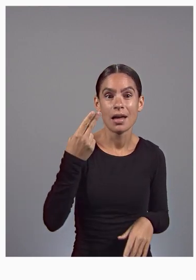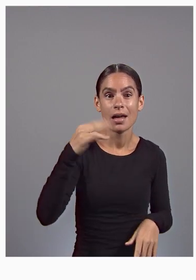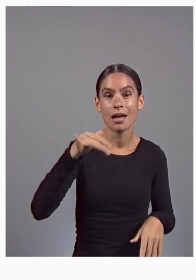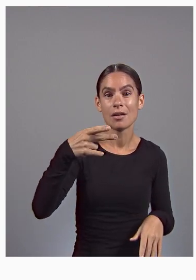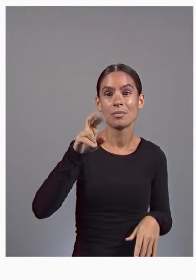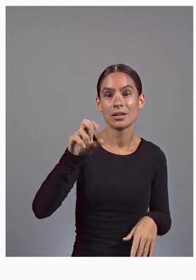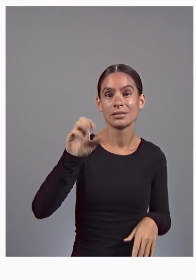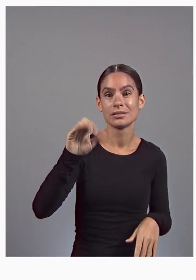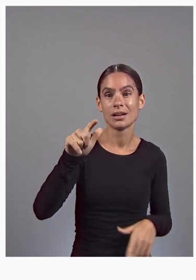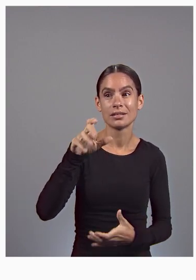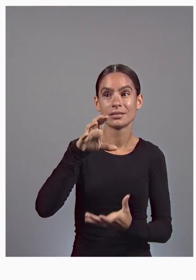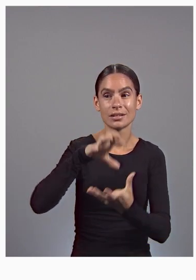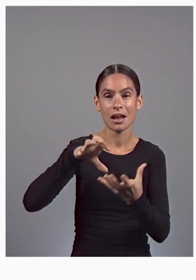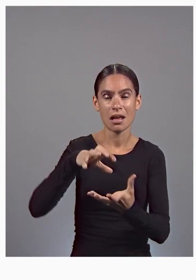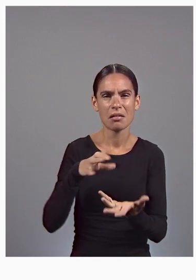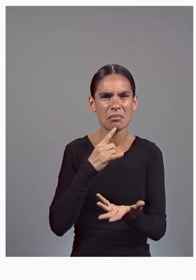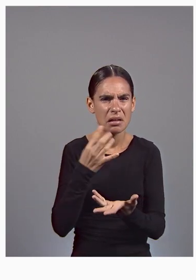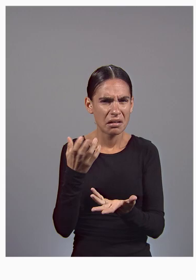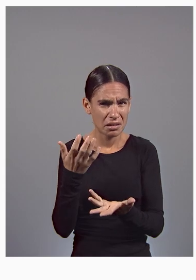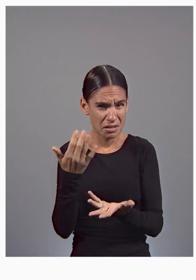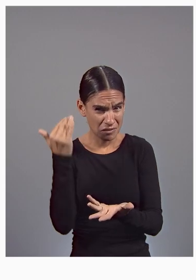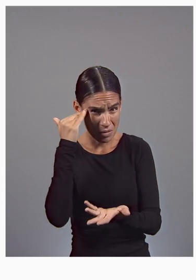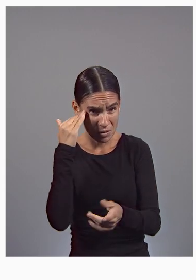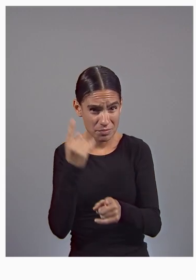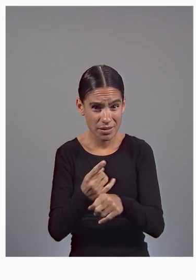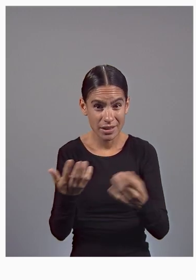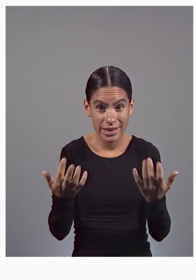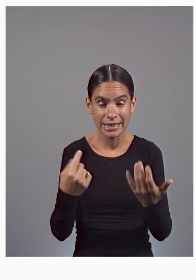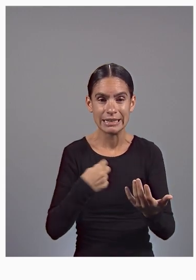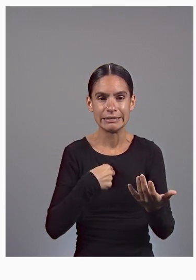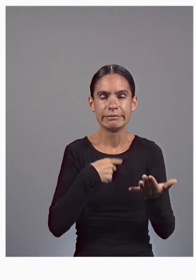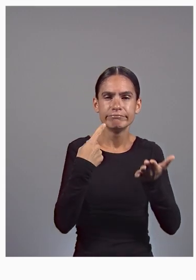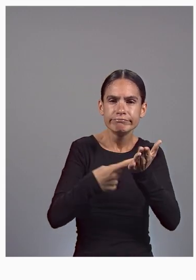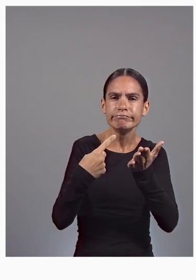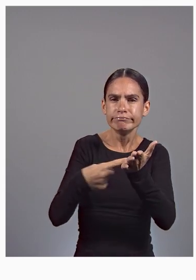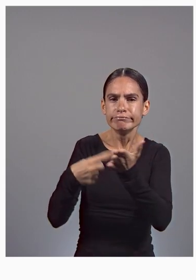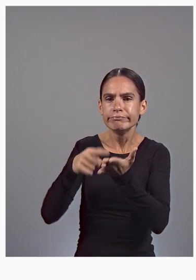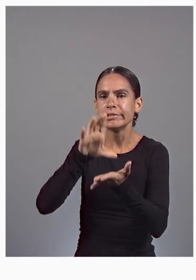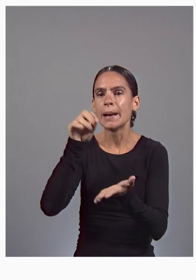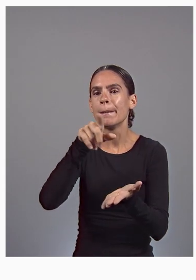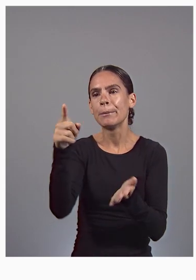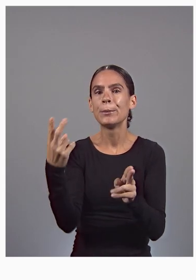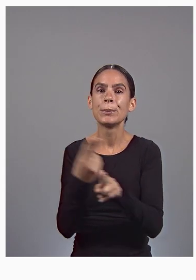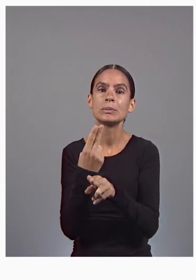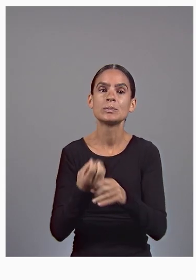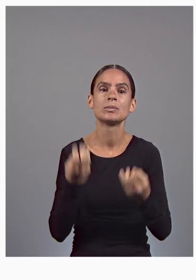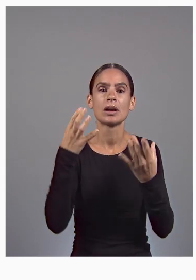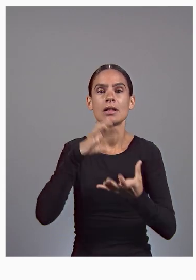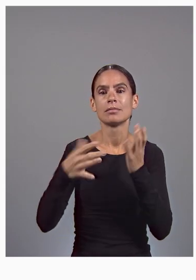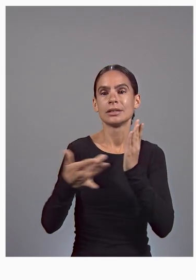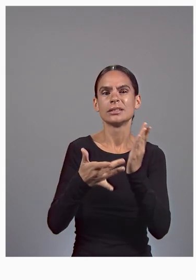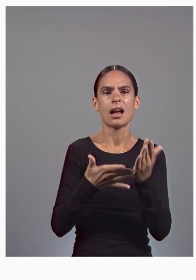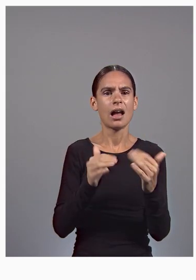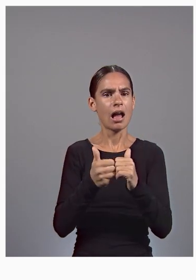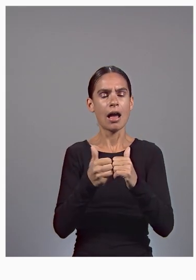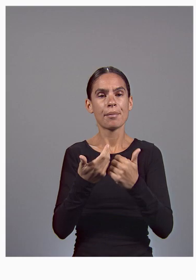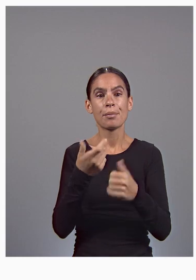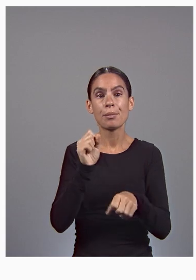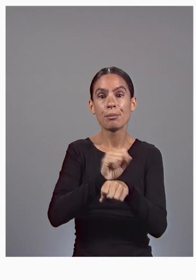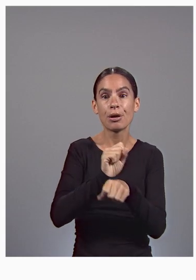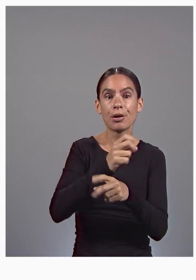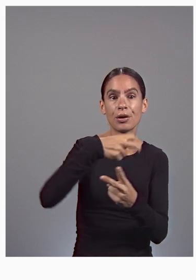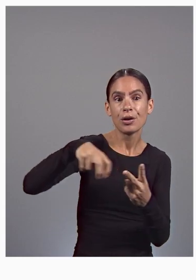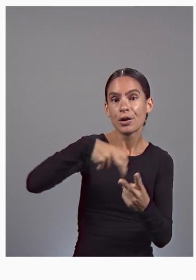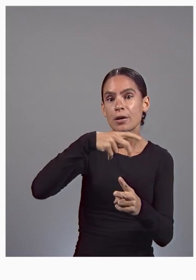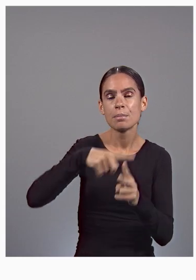personally talking to more and more companies, though, that are using multi-cloud technologies as a way not to shift just their workloads, but their mind share to a different